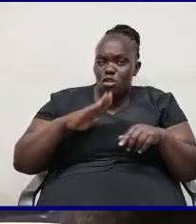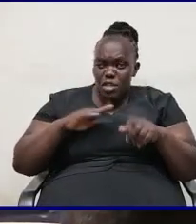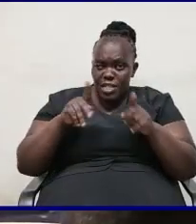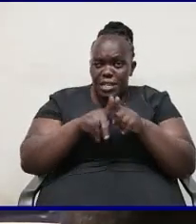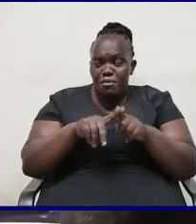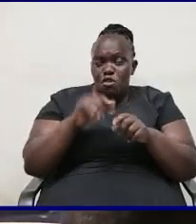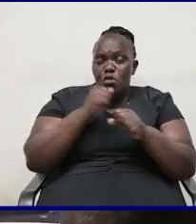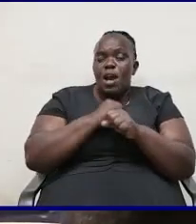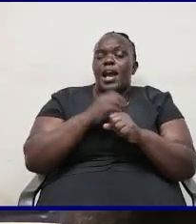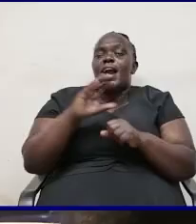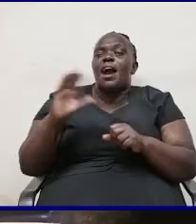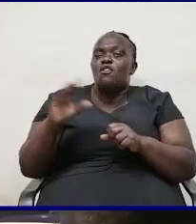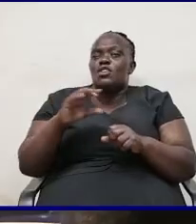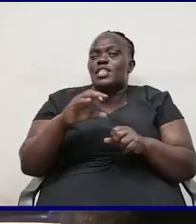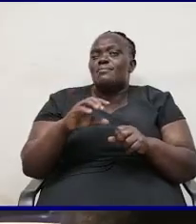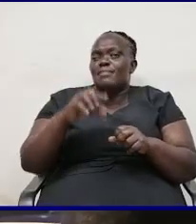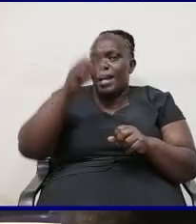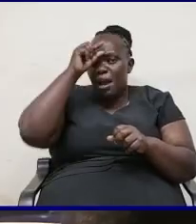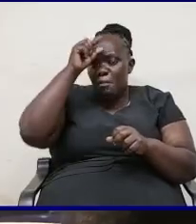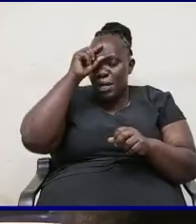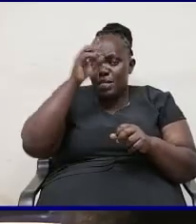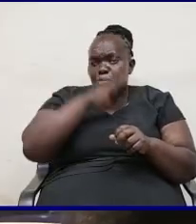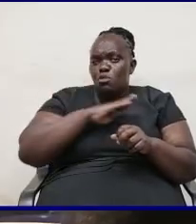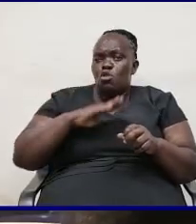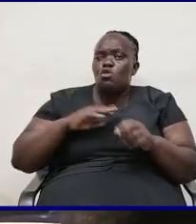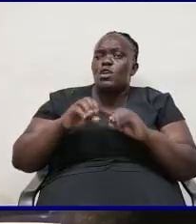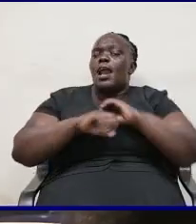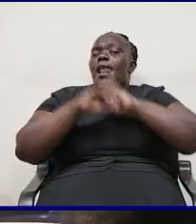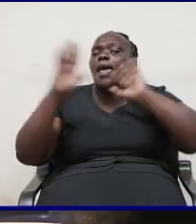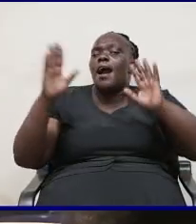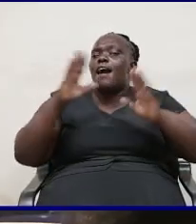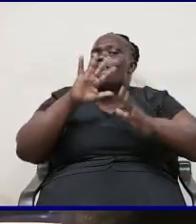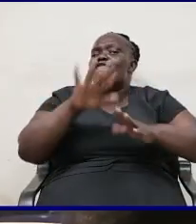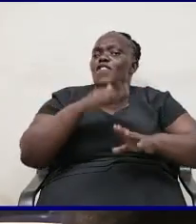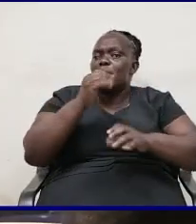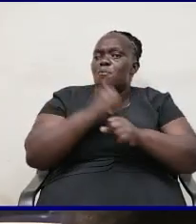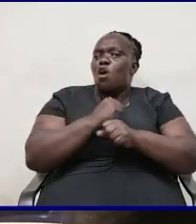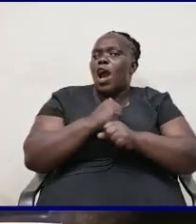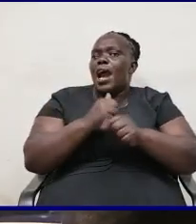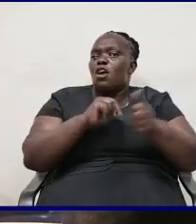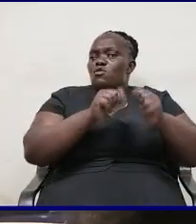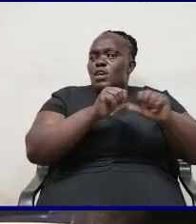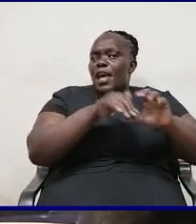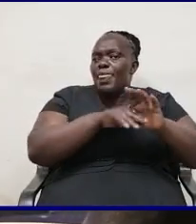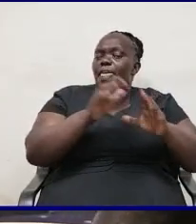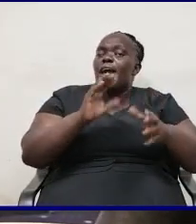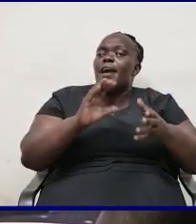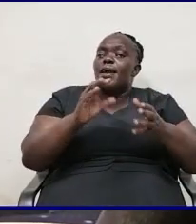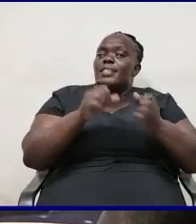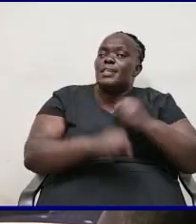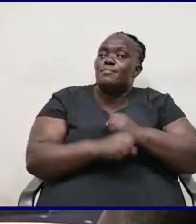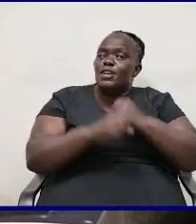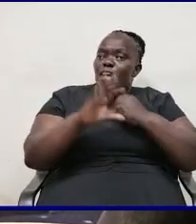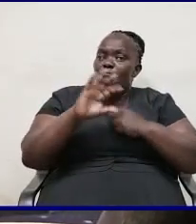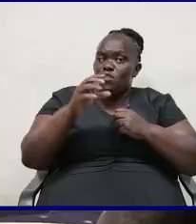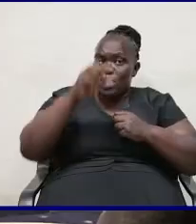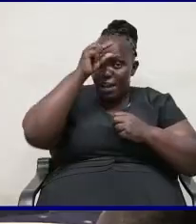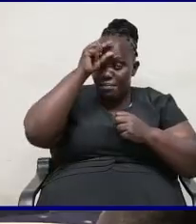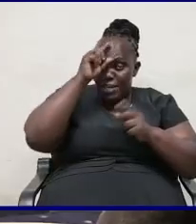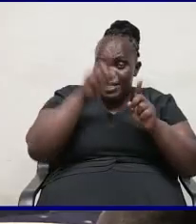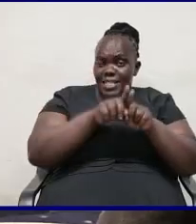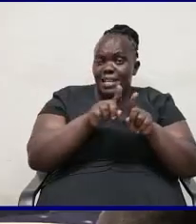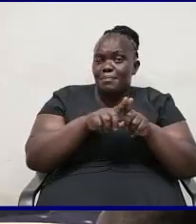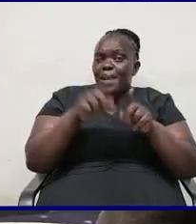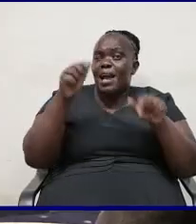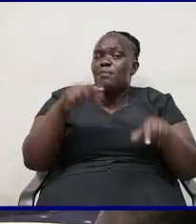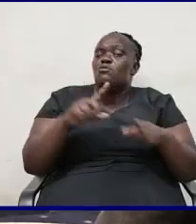and we're also working with the county government to see whether we can put a clear framework where we can start the competitions at the county, and they are supported by the county governments. Okay. Yes,